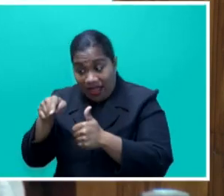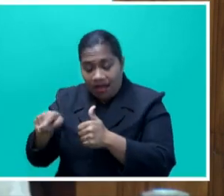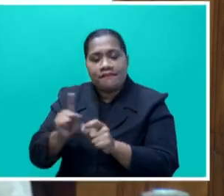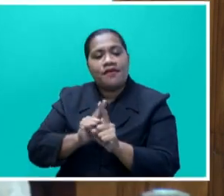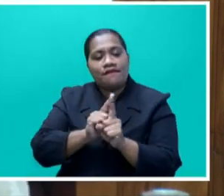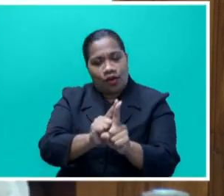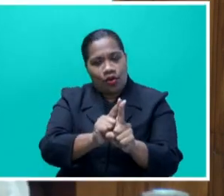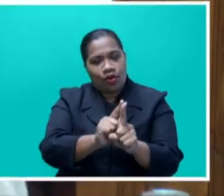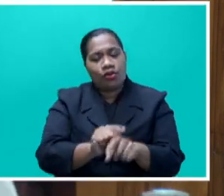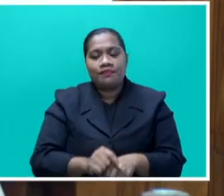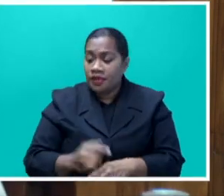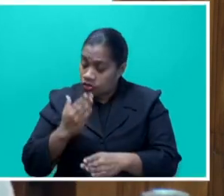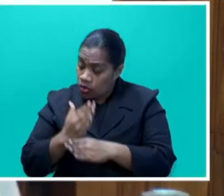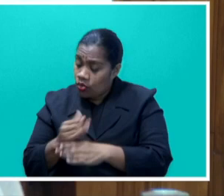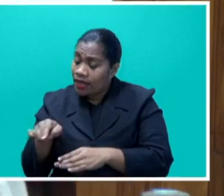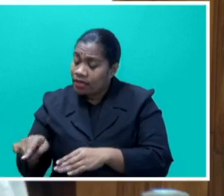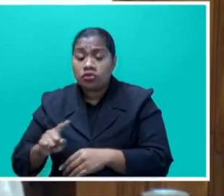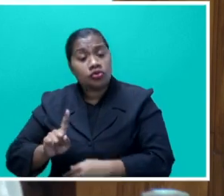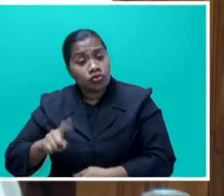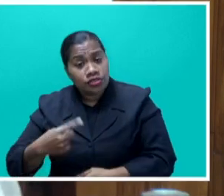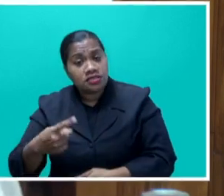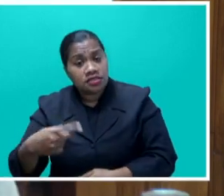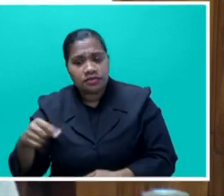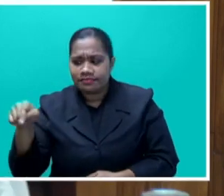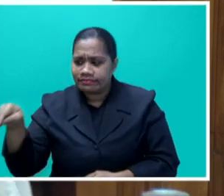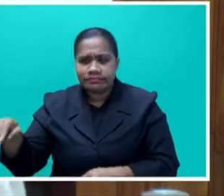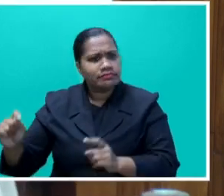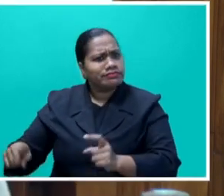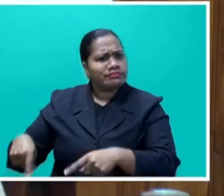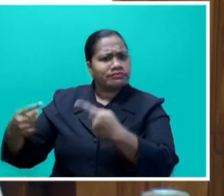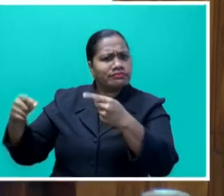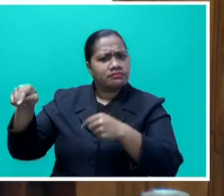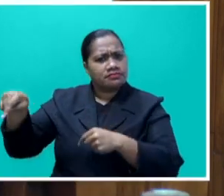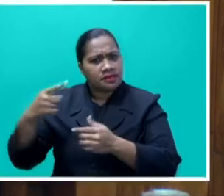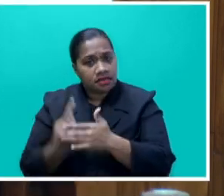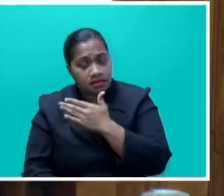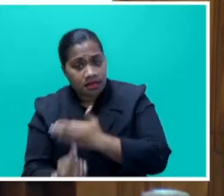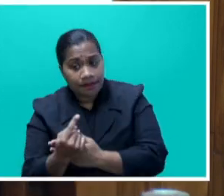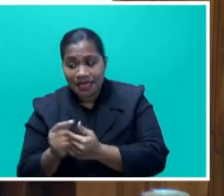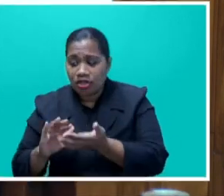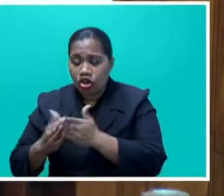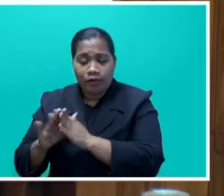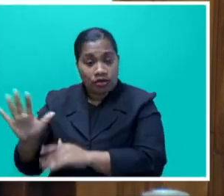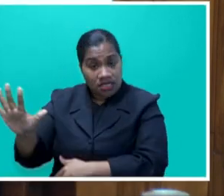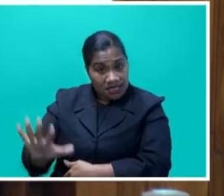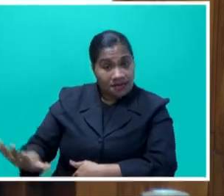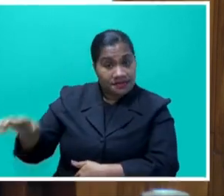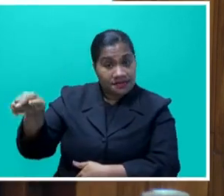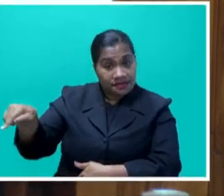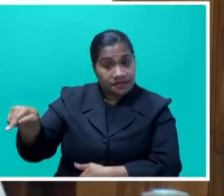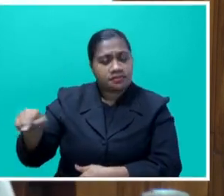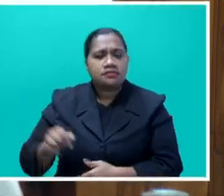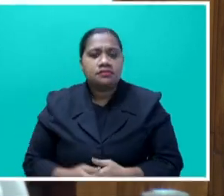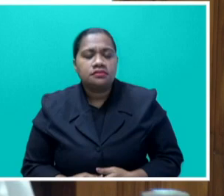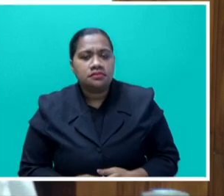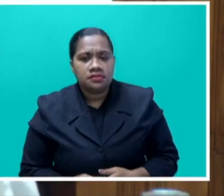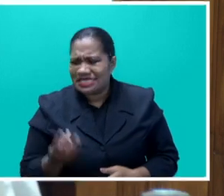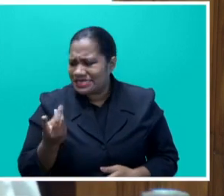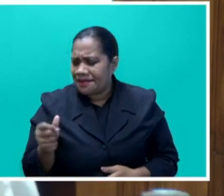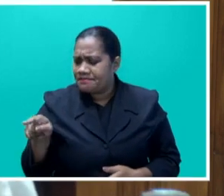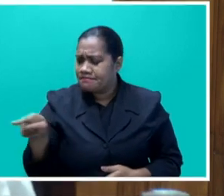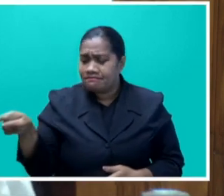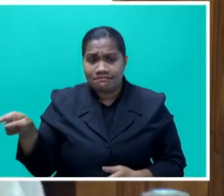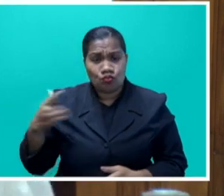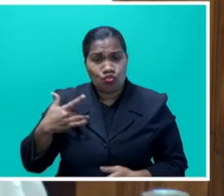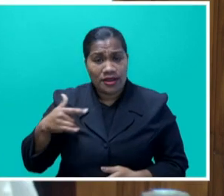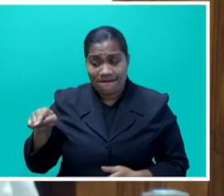While the work was continuing, the dispute arose in the community, and some individuals living